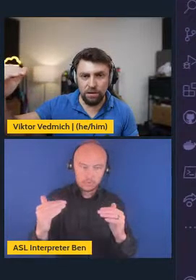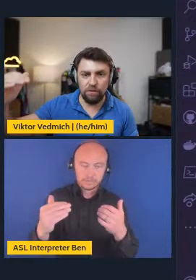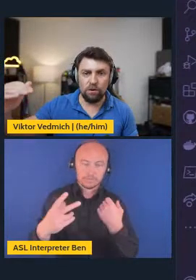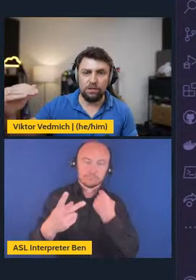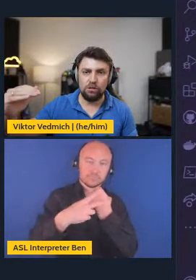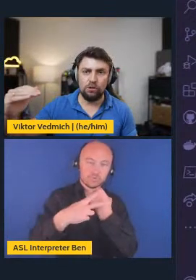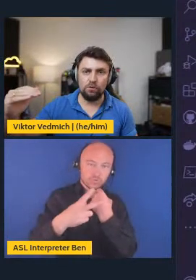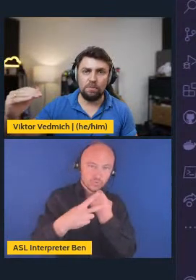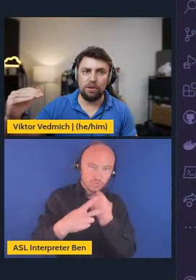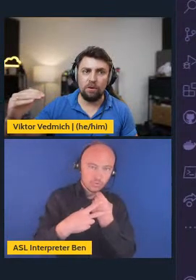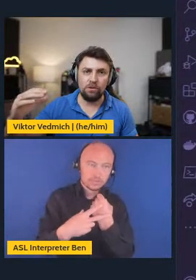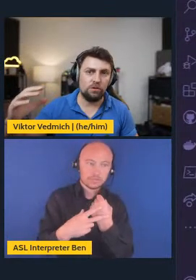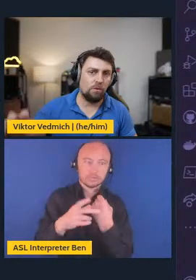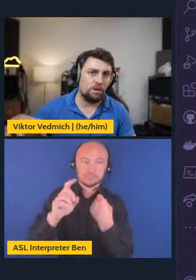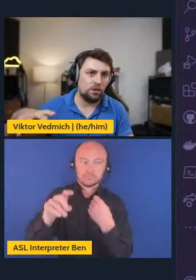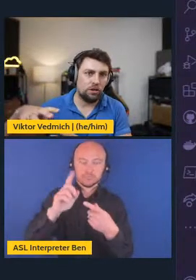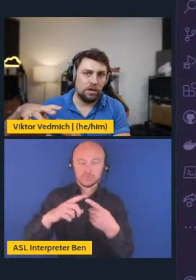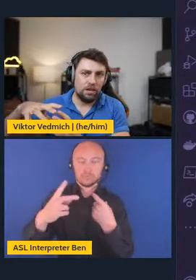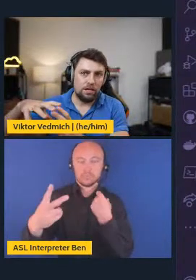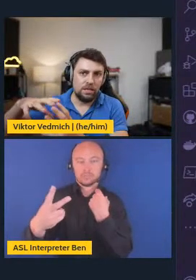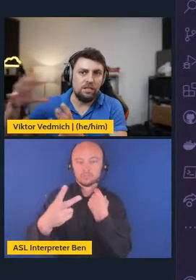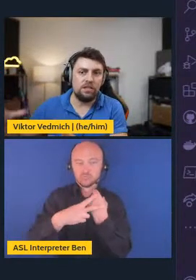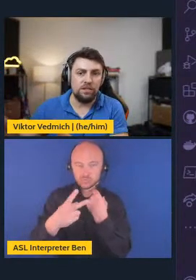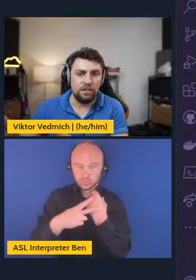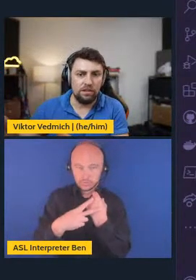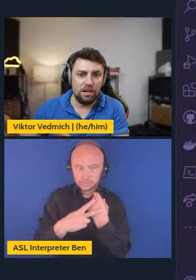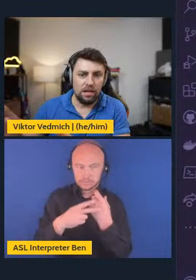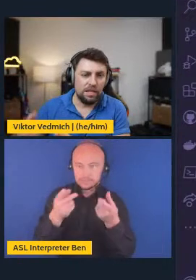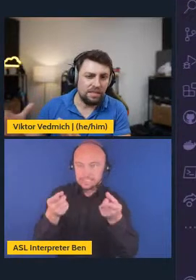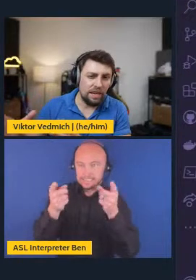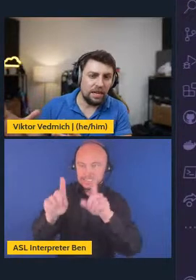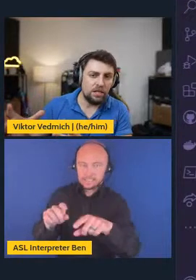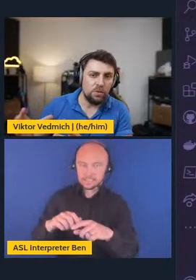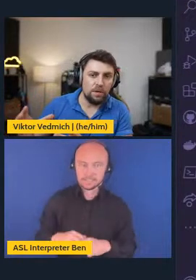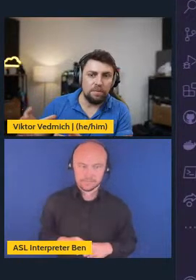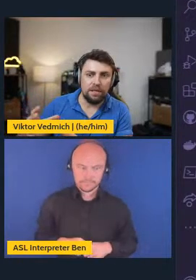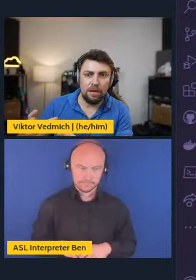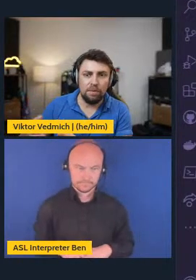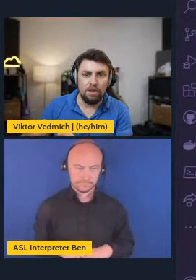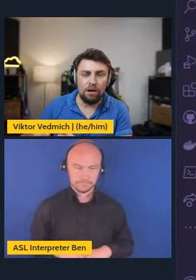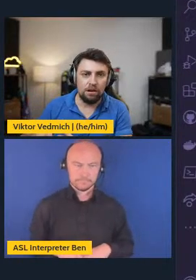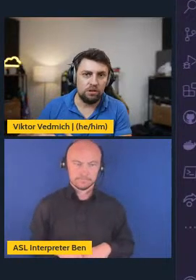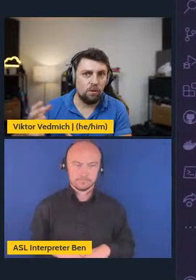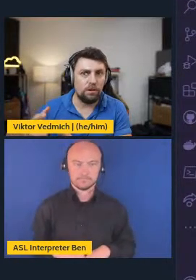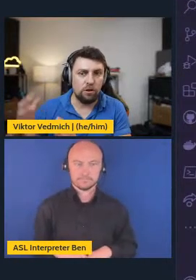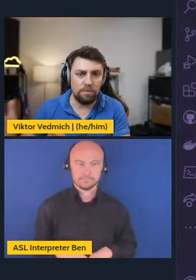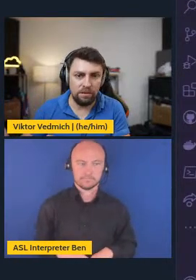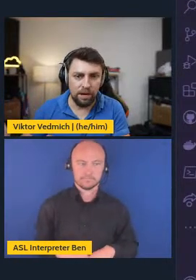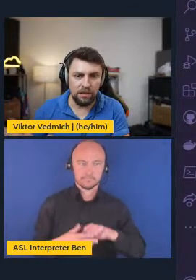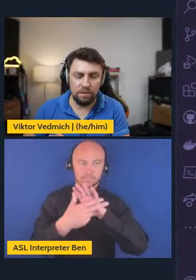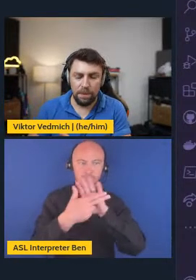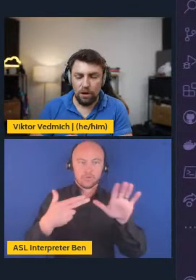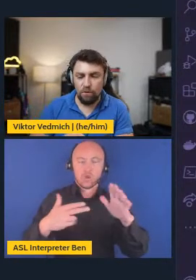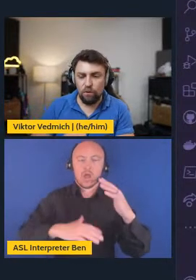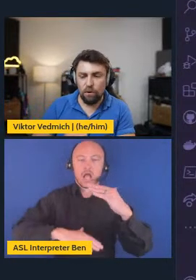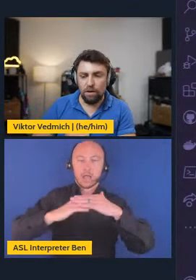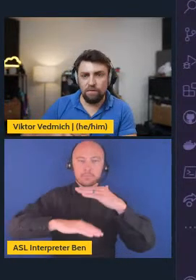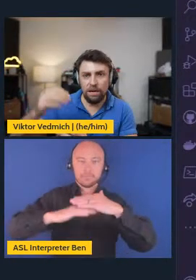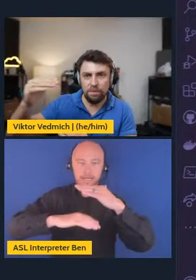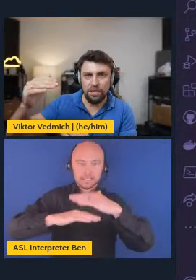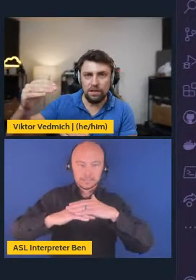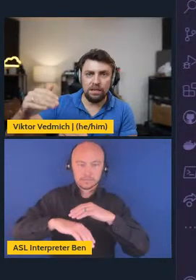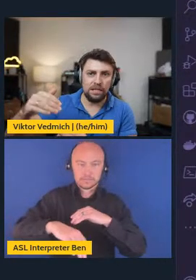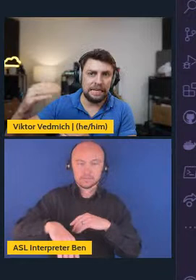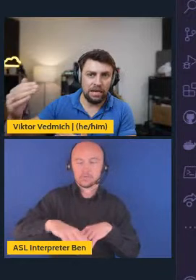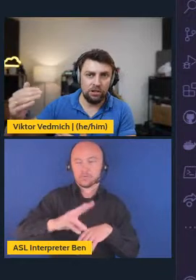layer, of course, it should be on storage instances. Let's say it will be labeled storage optimized. For